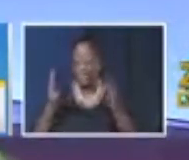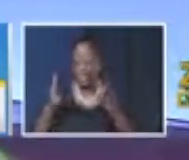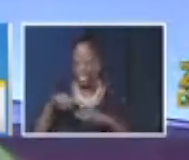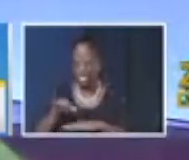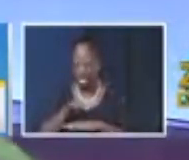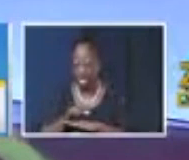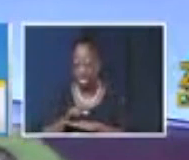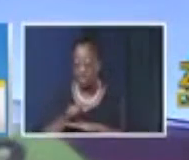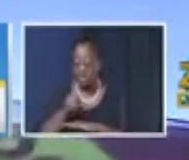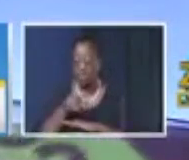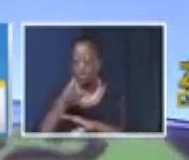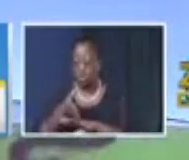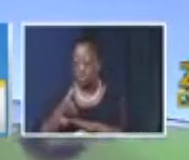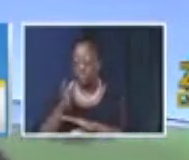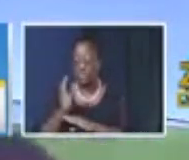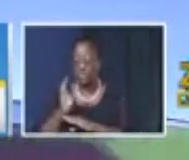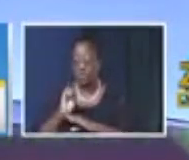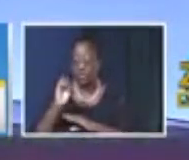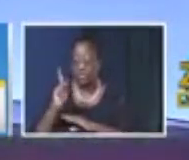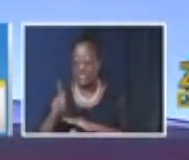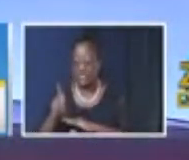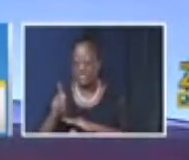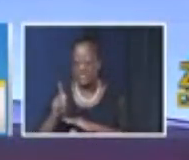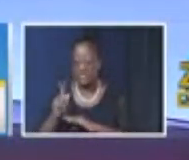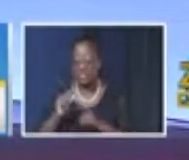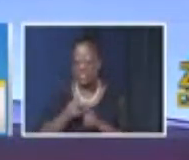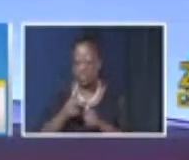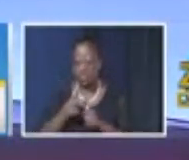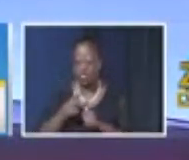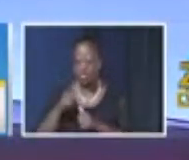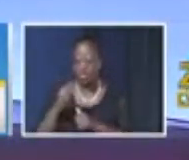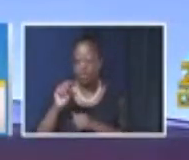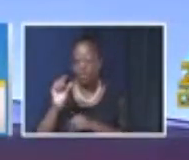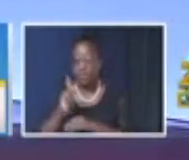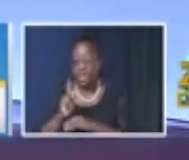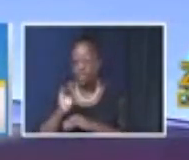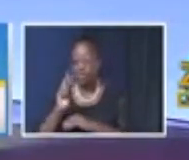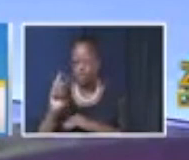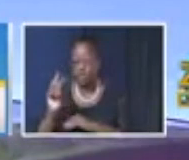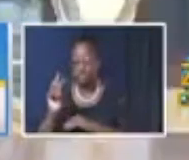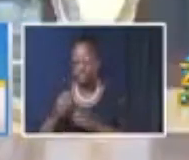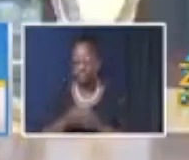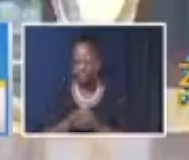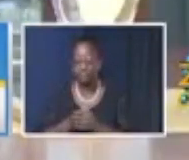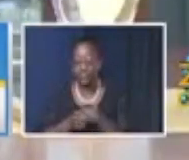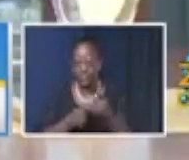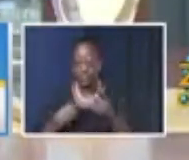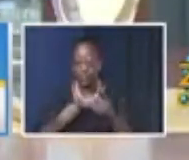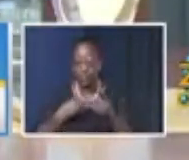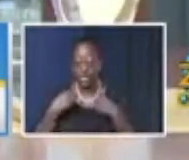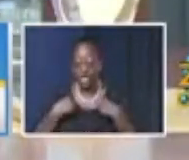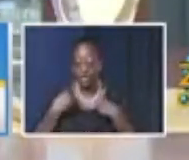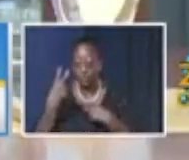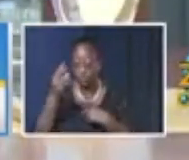opposite Coconut Grove Avenue East Street, the third on Pigeon Plum Street, Pinewood Gardens. We have two male suspects